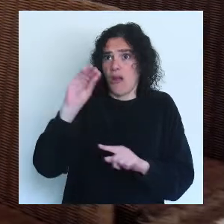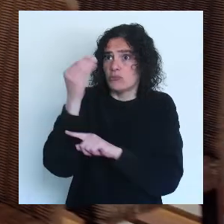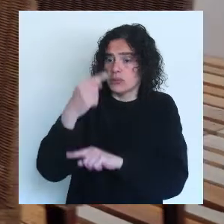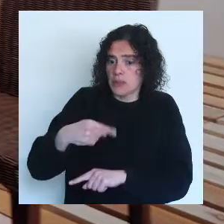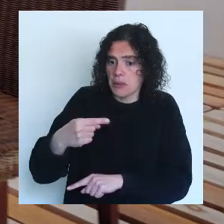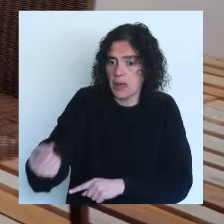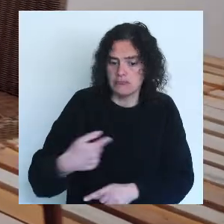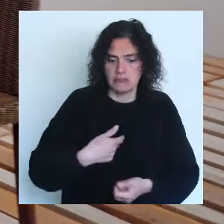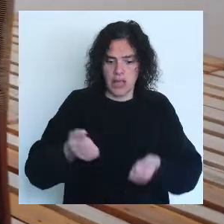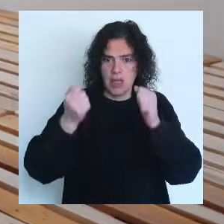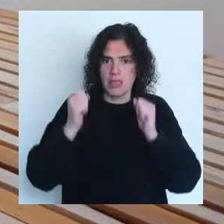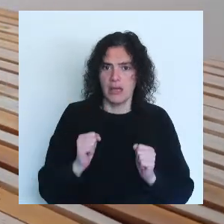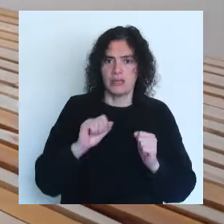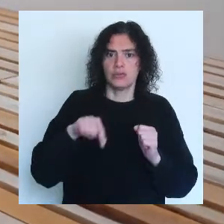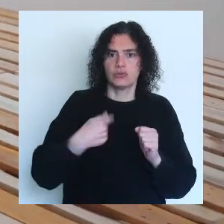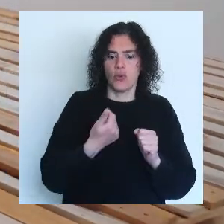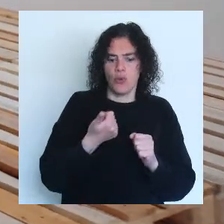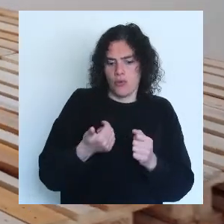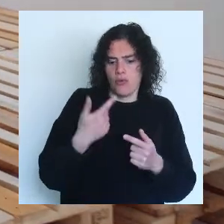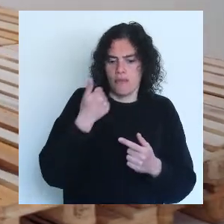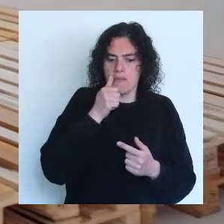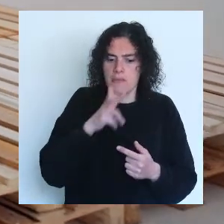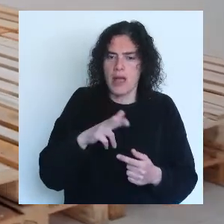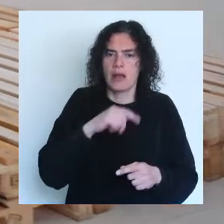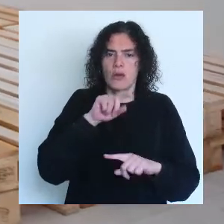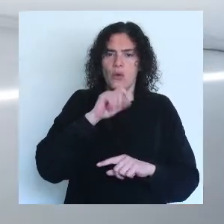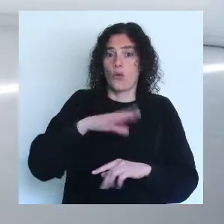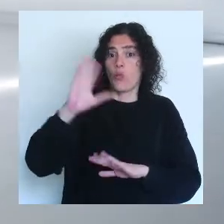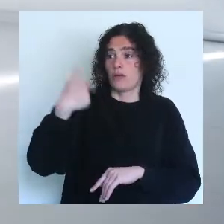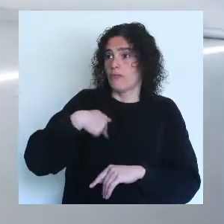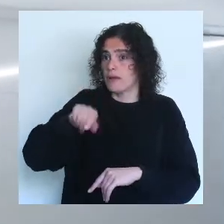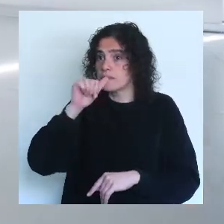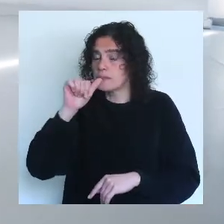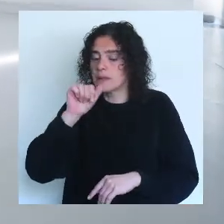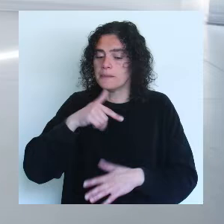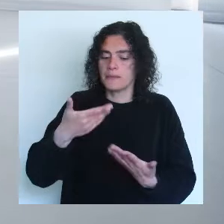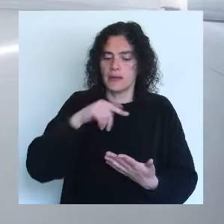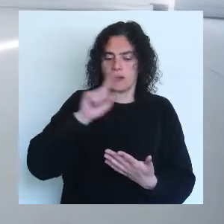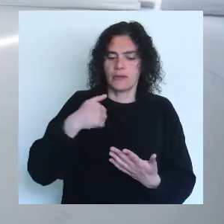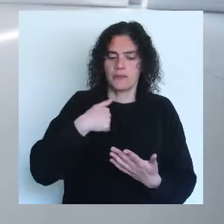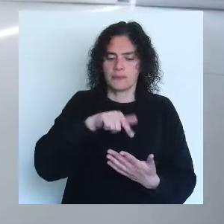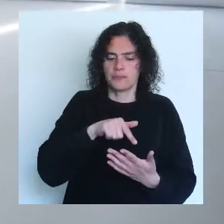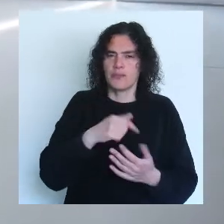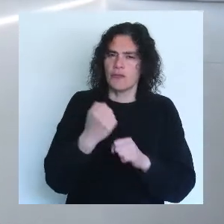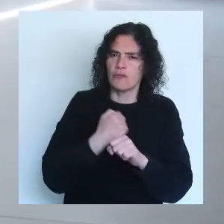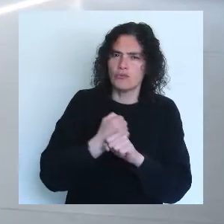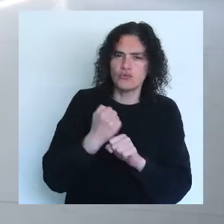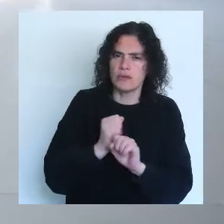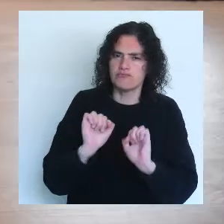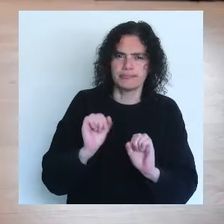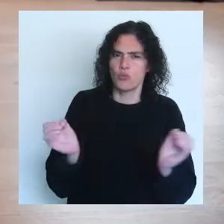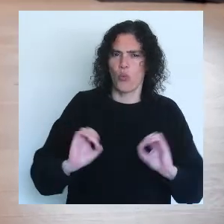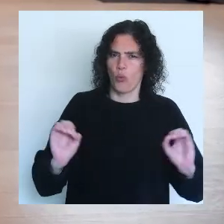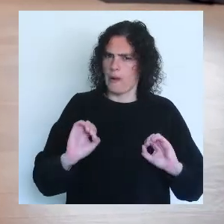almost everyday objects, like chairs or bars, like a bar where you go have a drink, but without